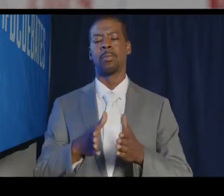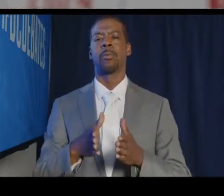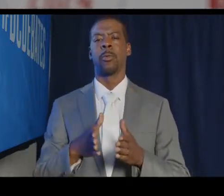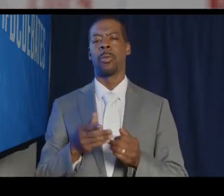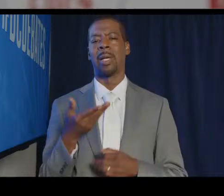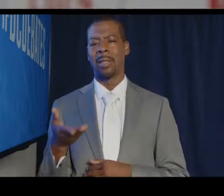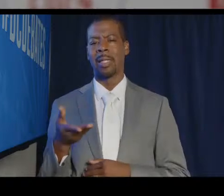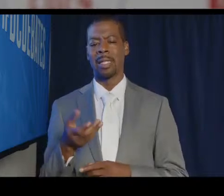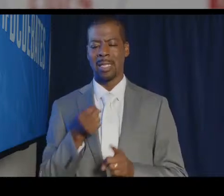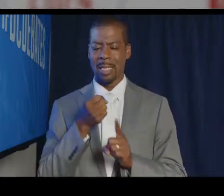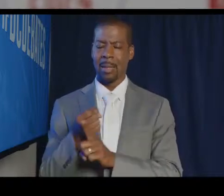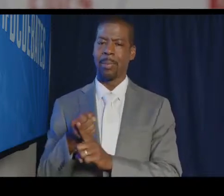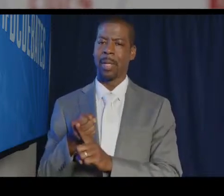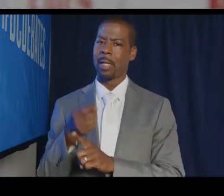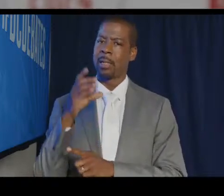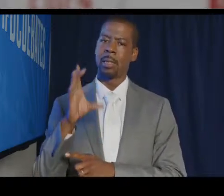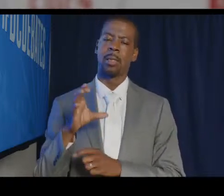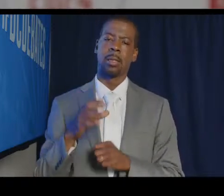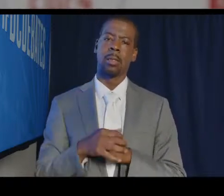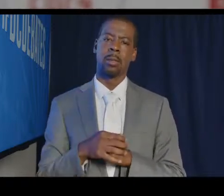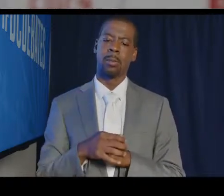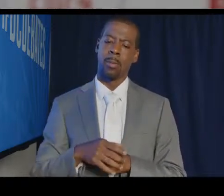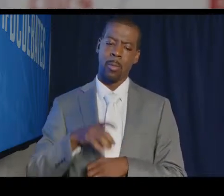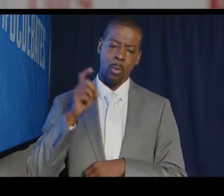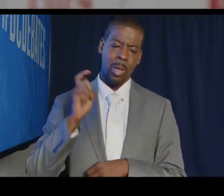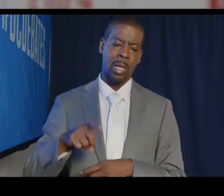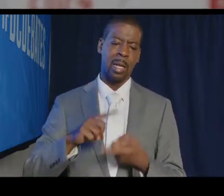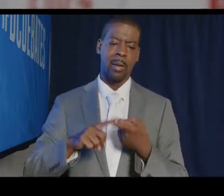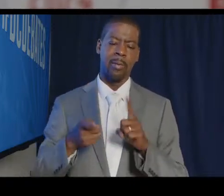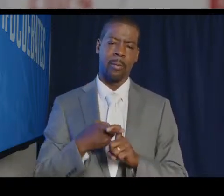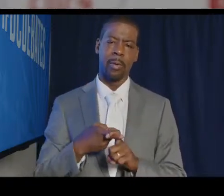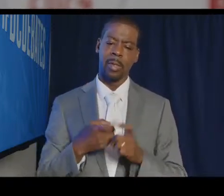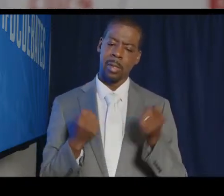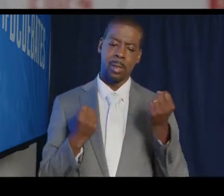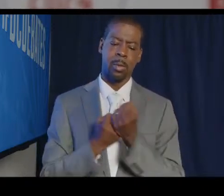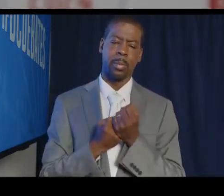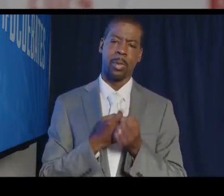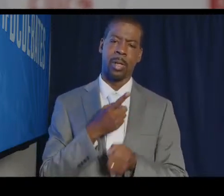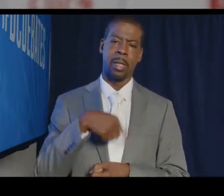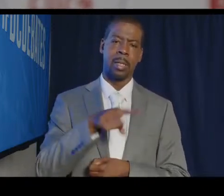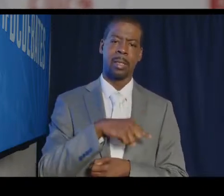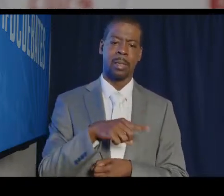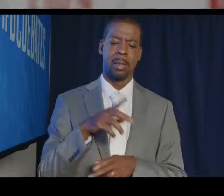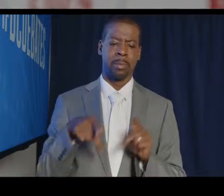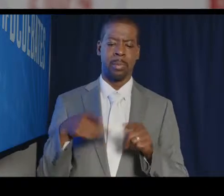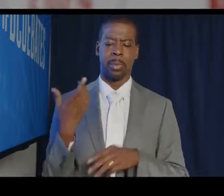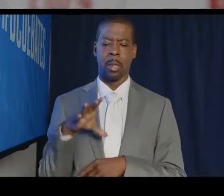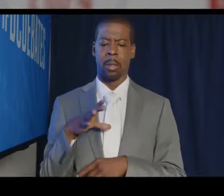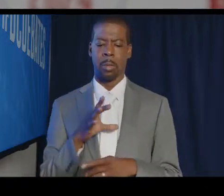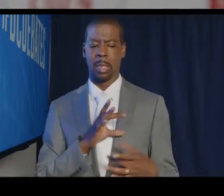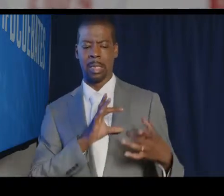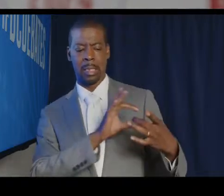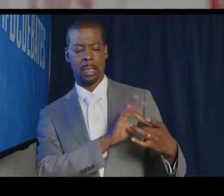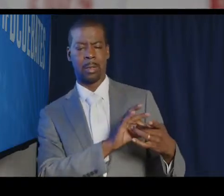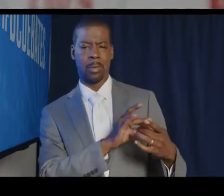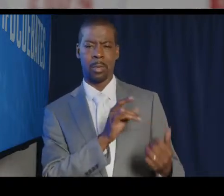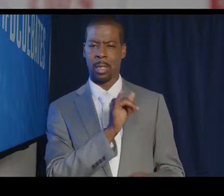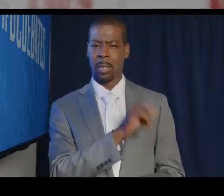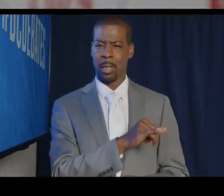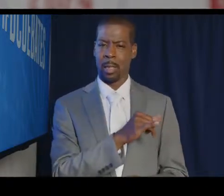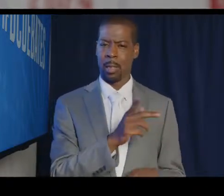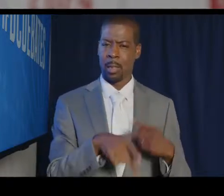this impact the district when we need our friends to stand behind us, and they're reticent because they don't want to be associated with issues in our